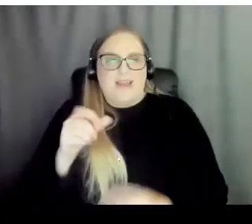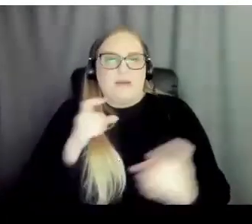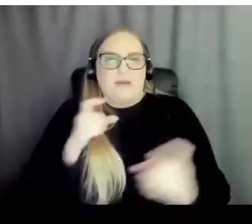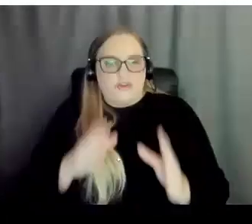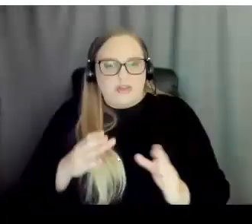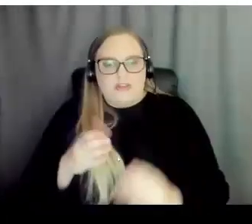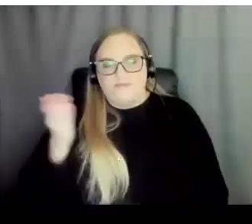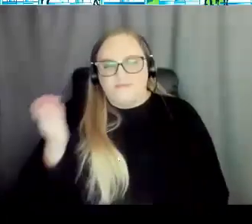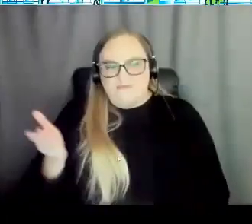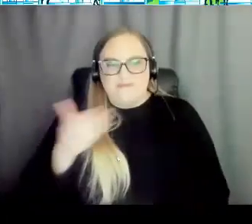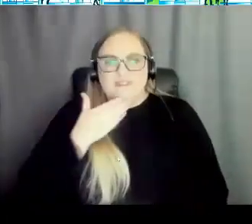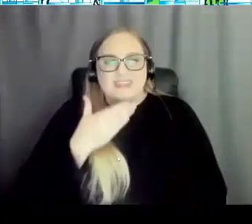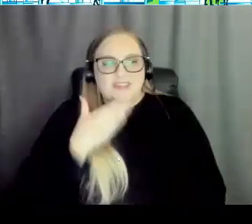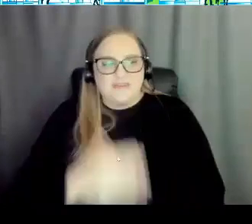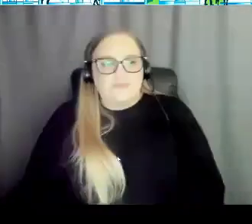all.